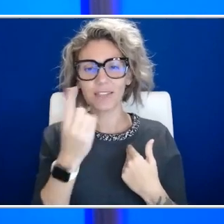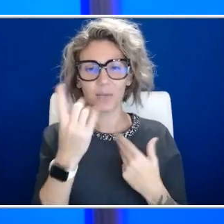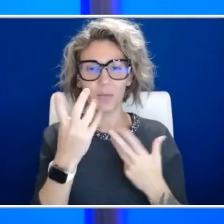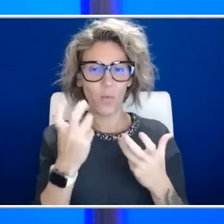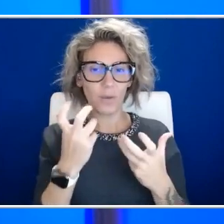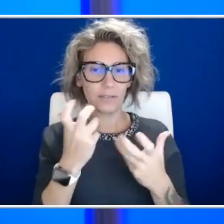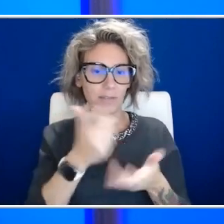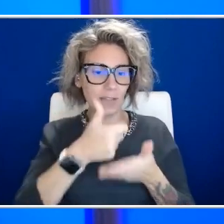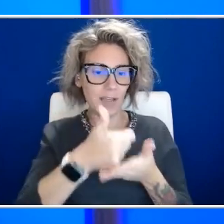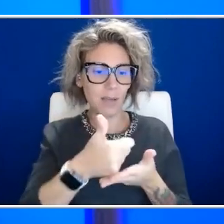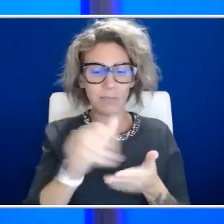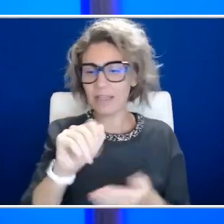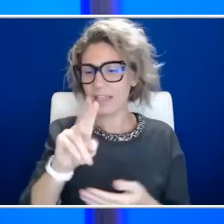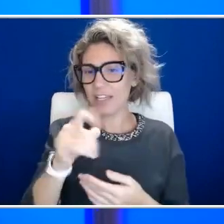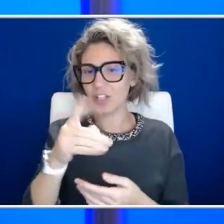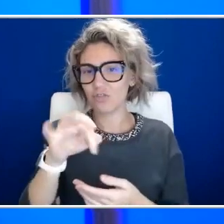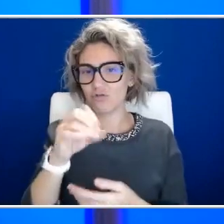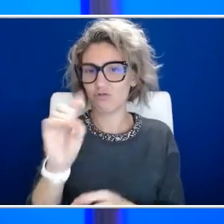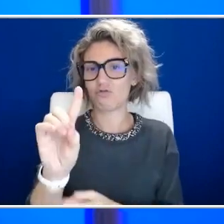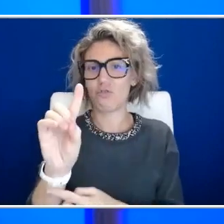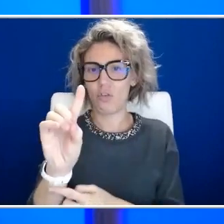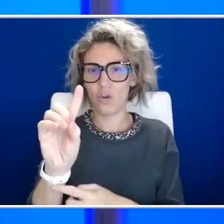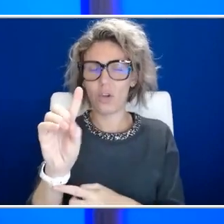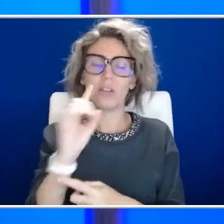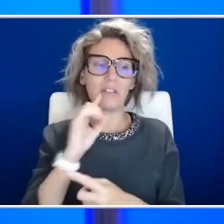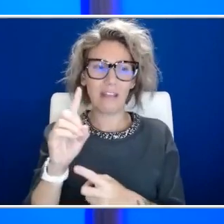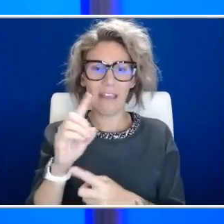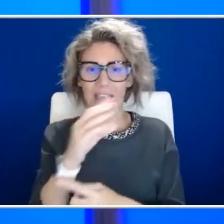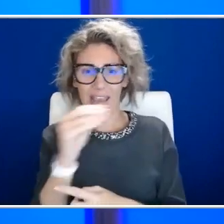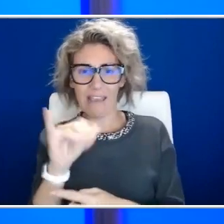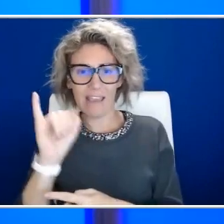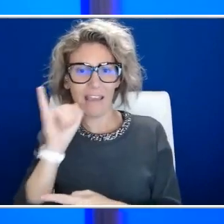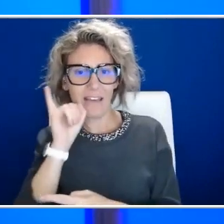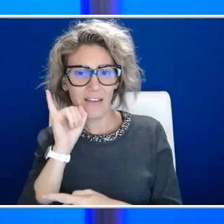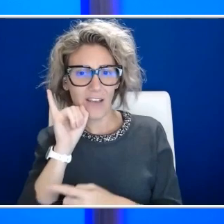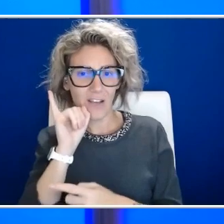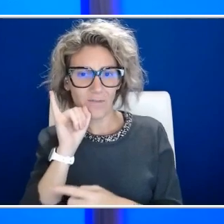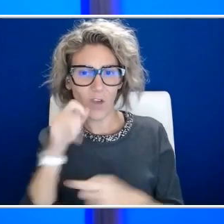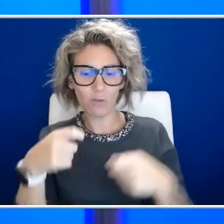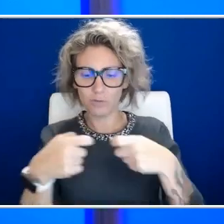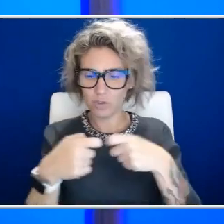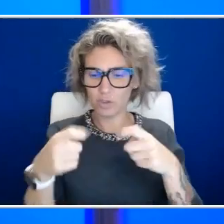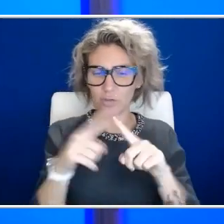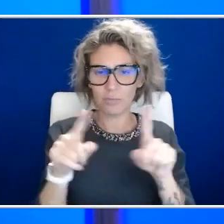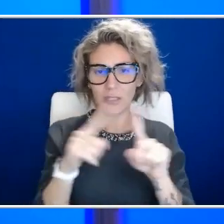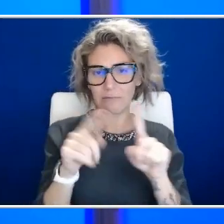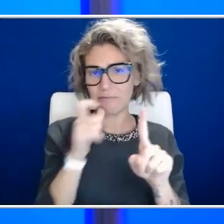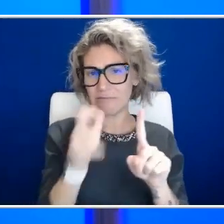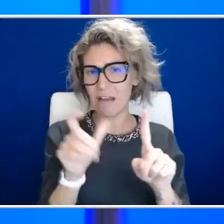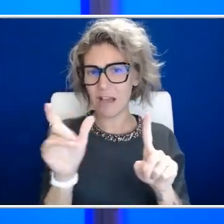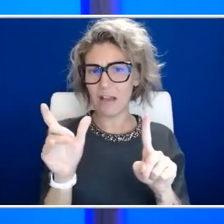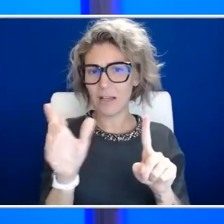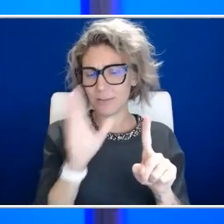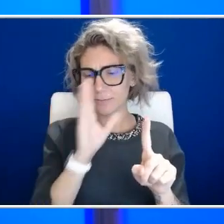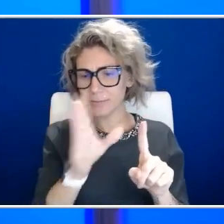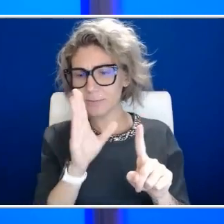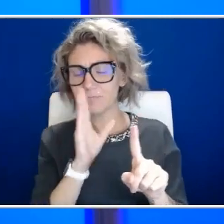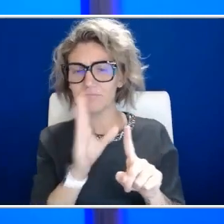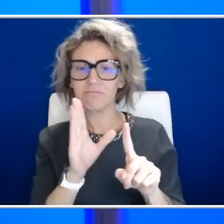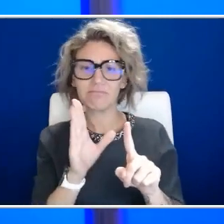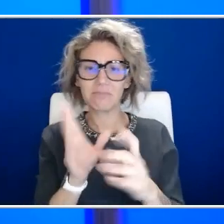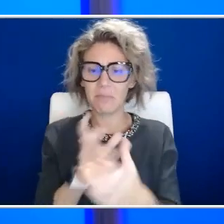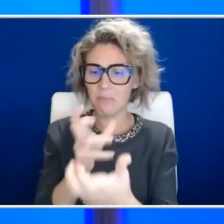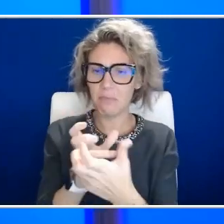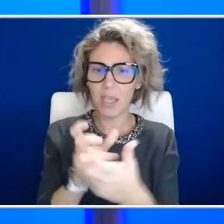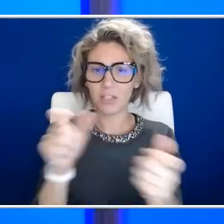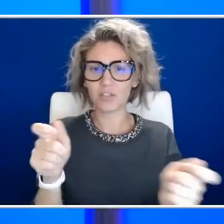charger, and another couple have an Android phone and an iPhone charger. So, but they're not direct match to each other, but you can switch and